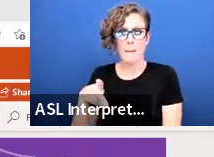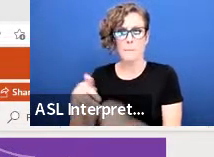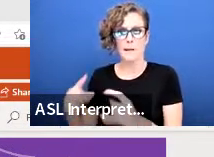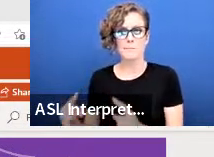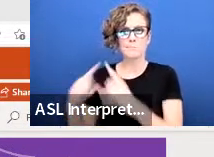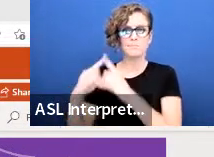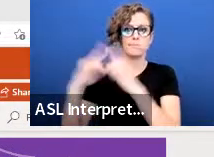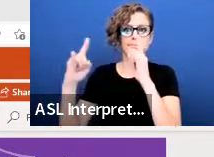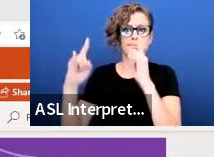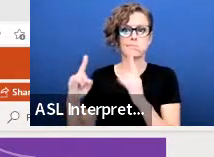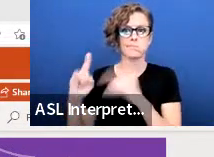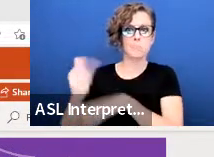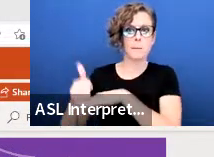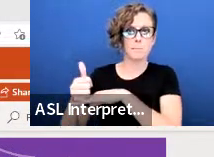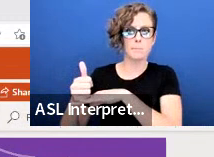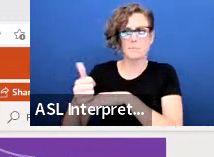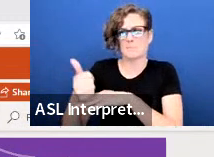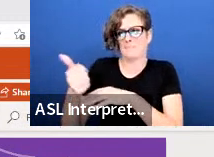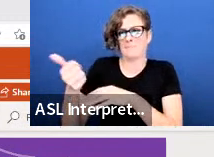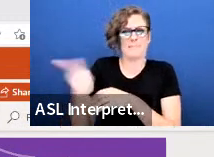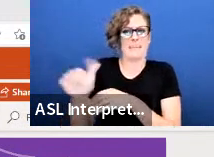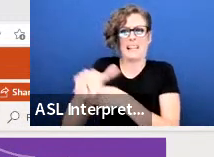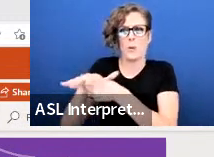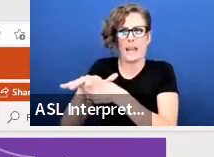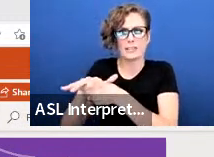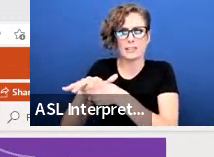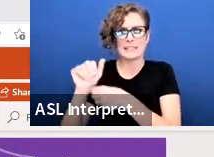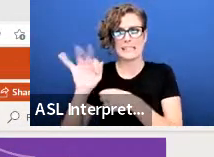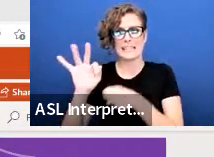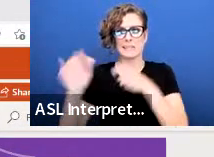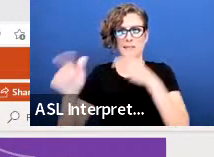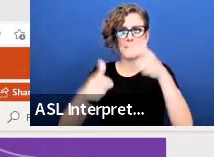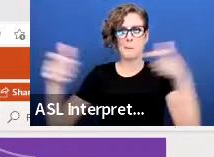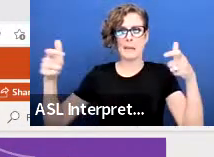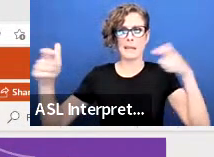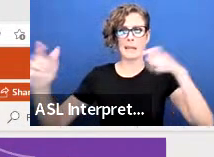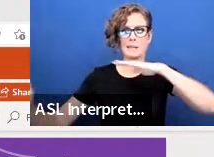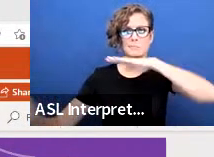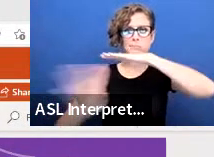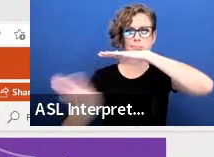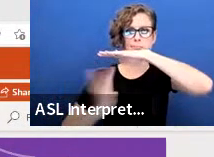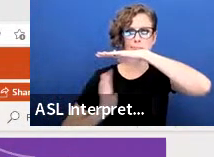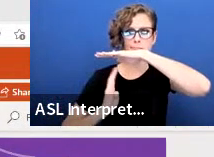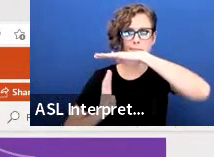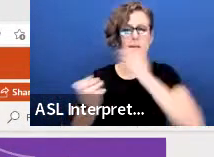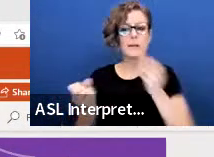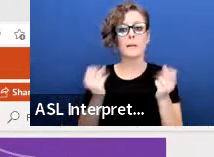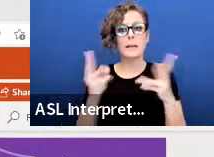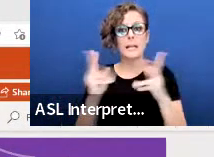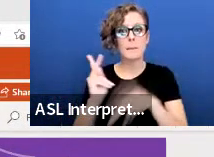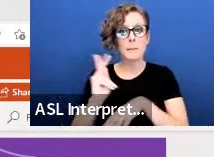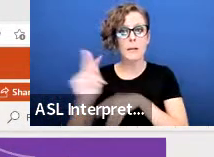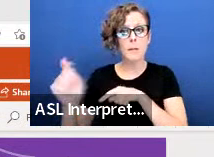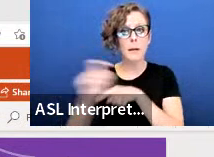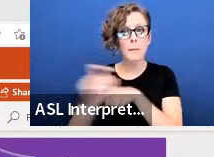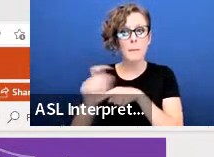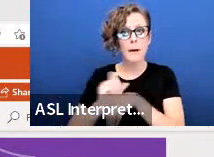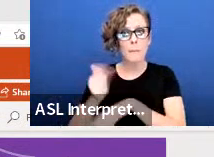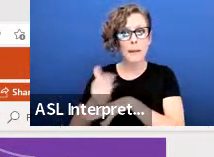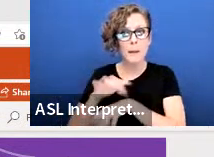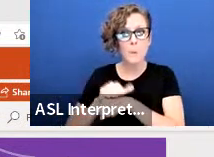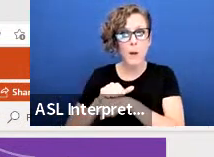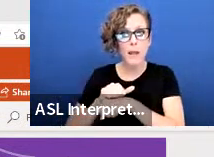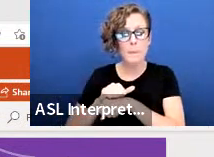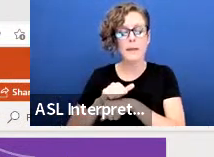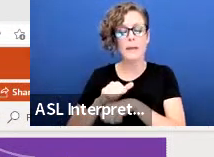enough entrance and a big enough auditorium. And, so many people were making appointments that it was really just about